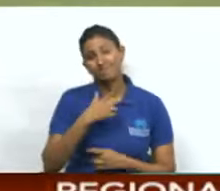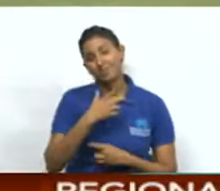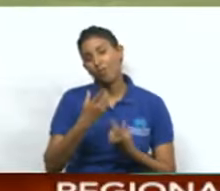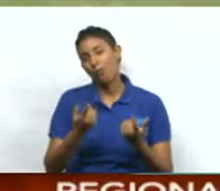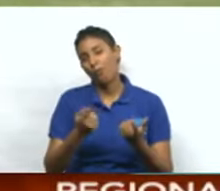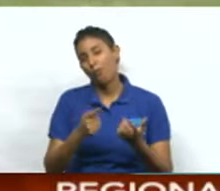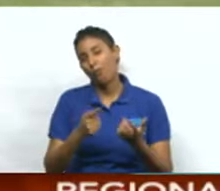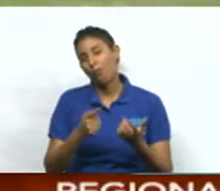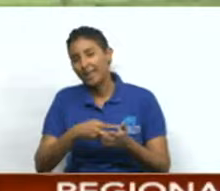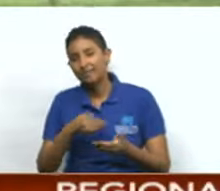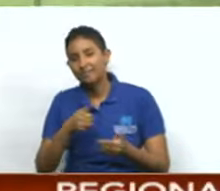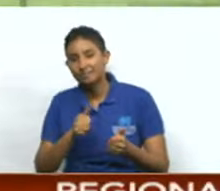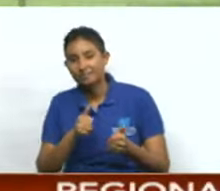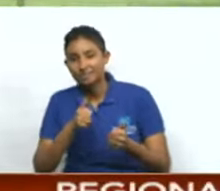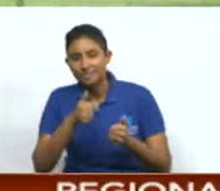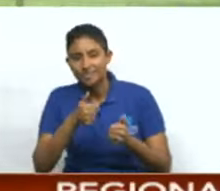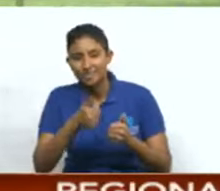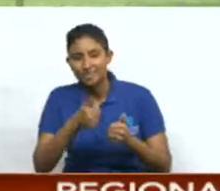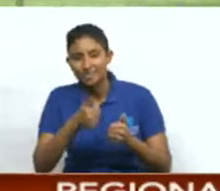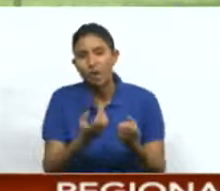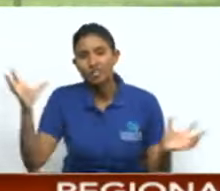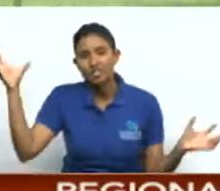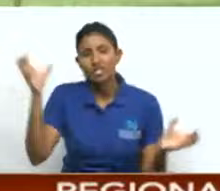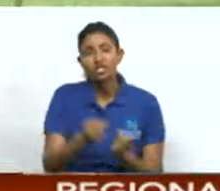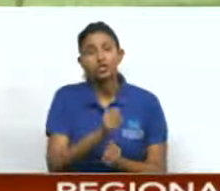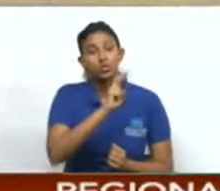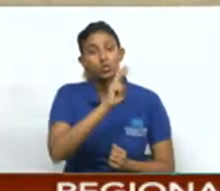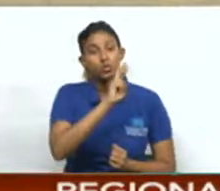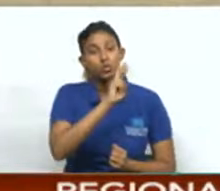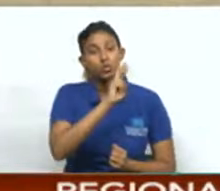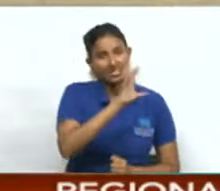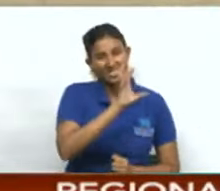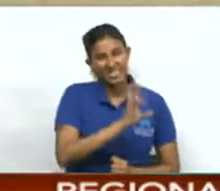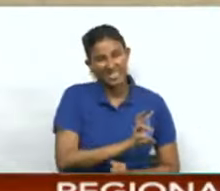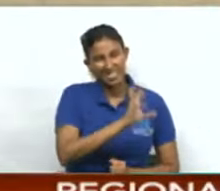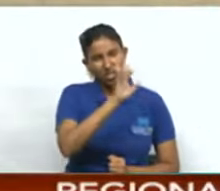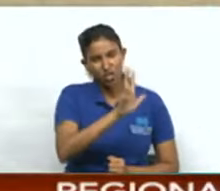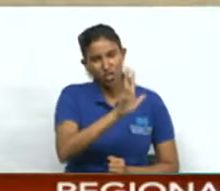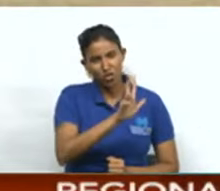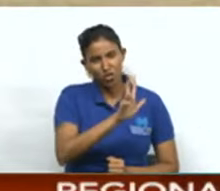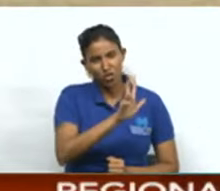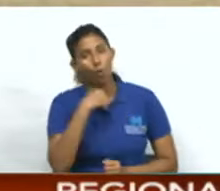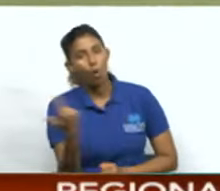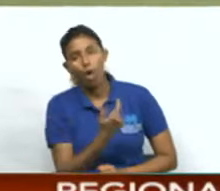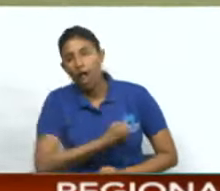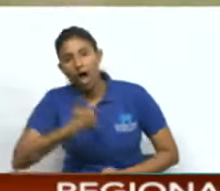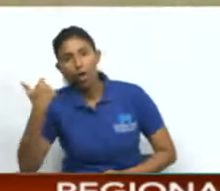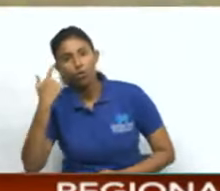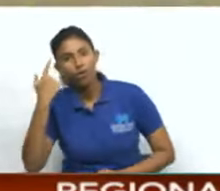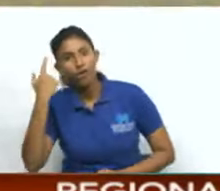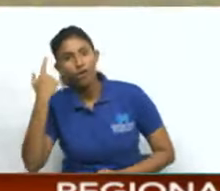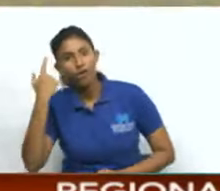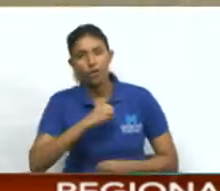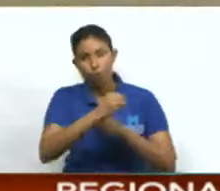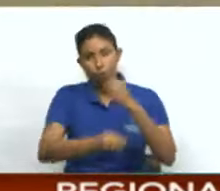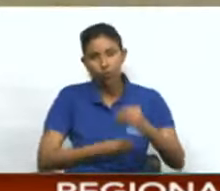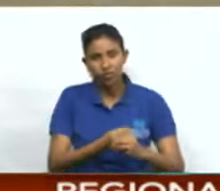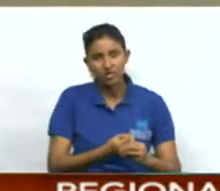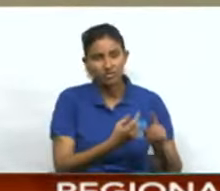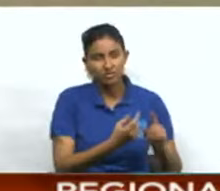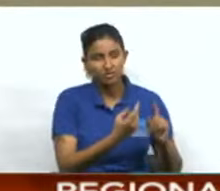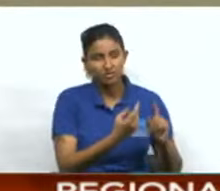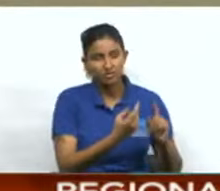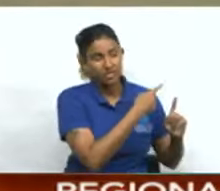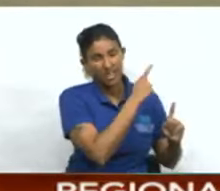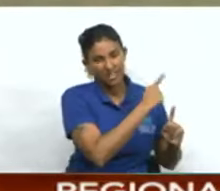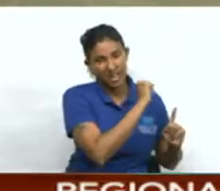from 50 overs. Guyana's approach was to attack through openers Kevlon Anderson and Chandrapal Hemraj. On course to bring